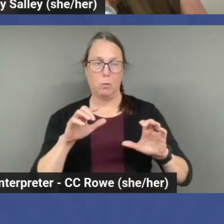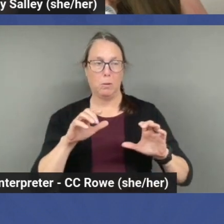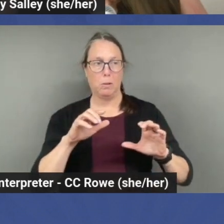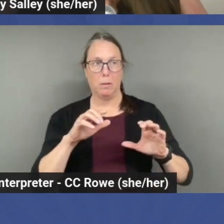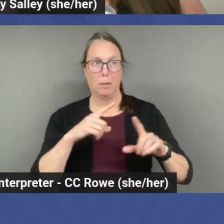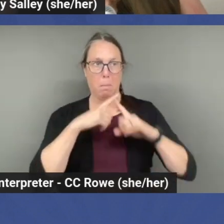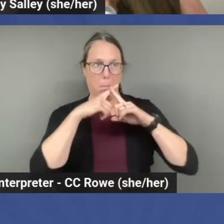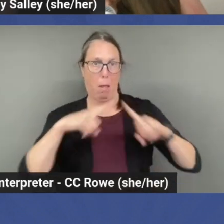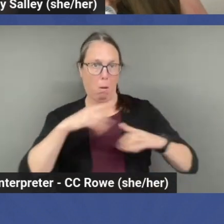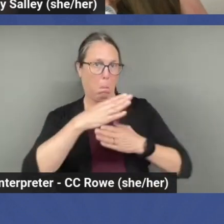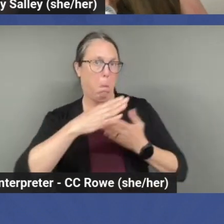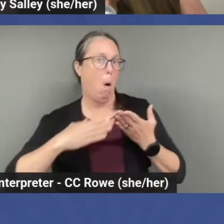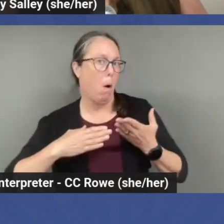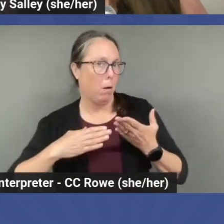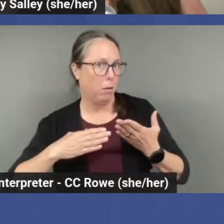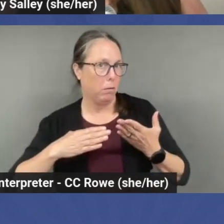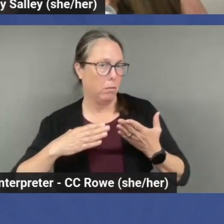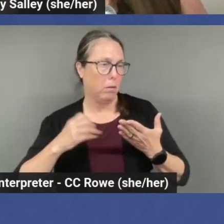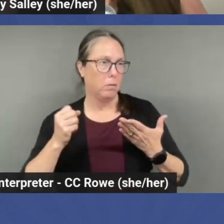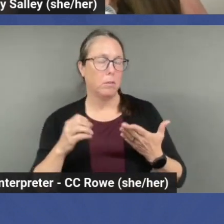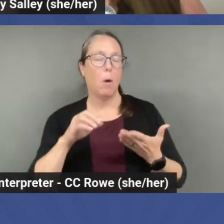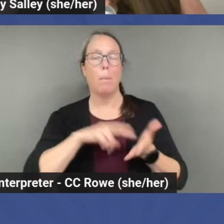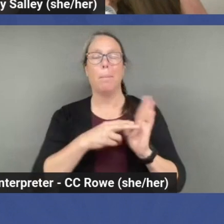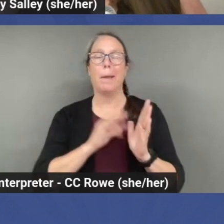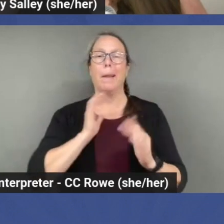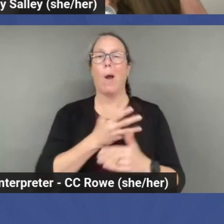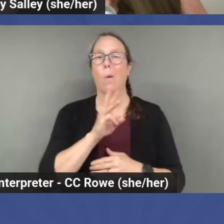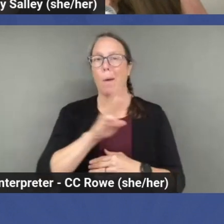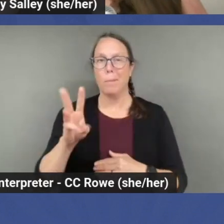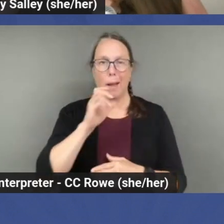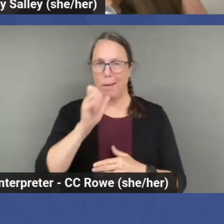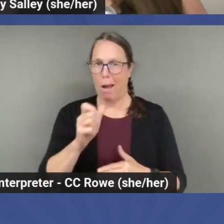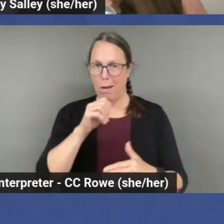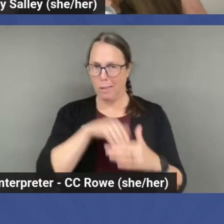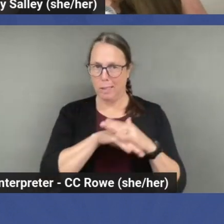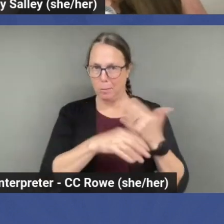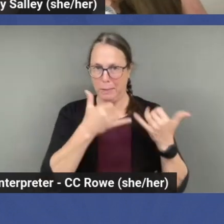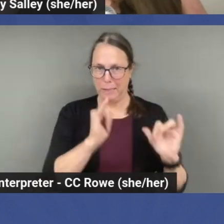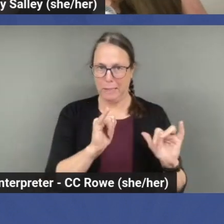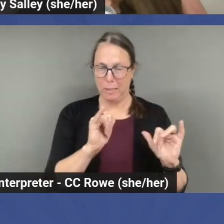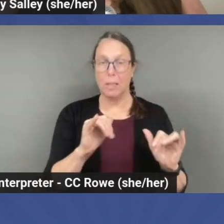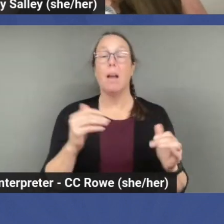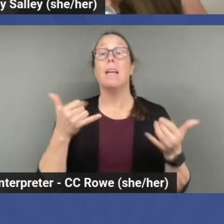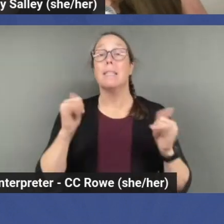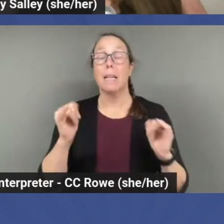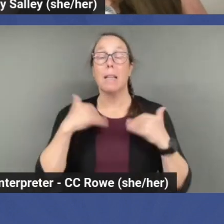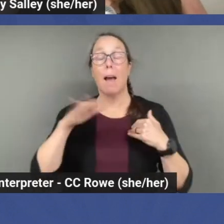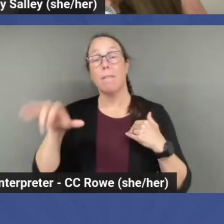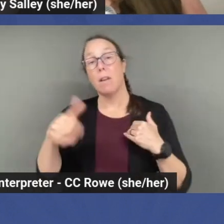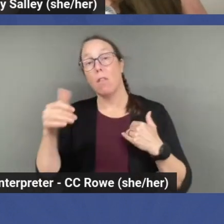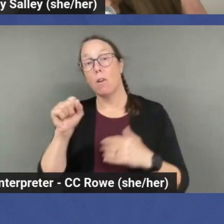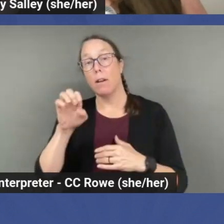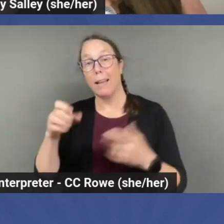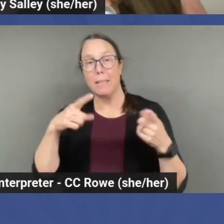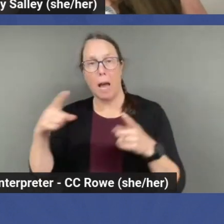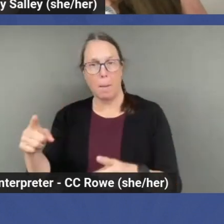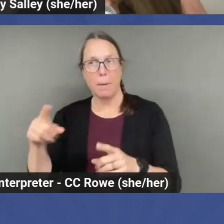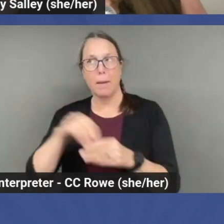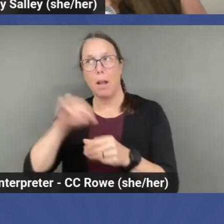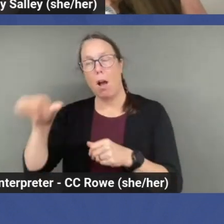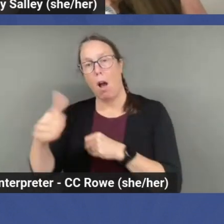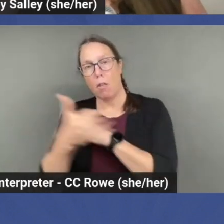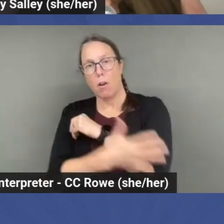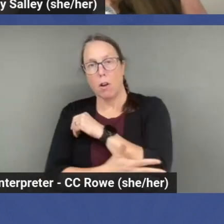don't know if that answers the question. And a similar case is happening right now in other countries, like in South Korea, for example,